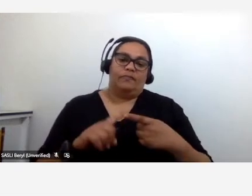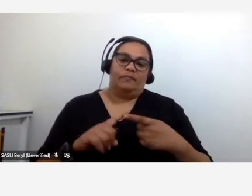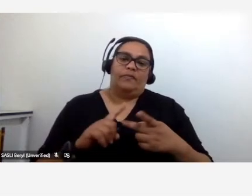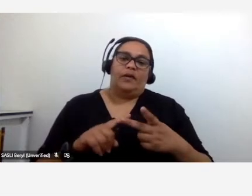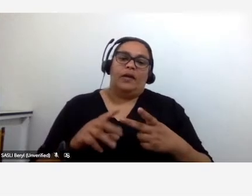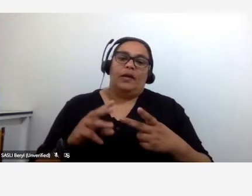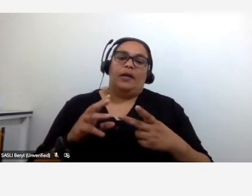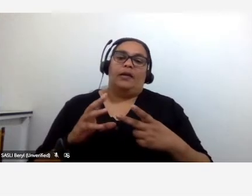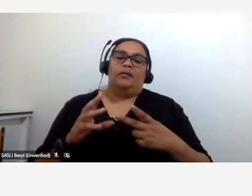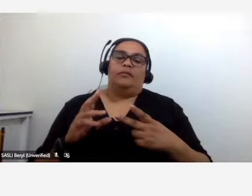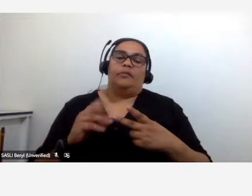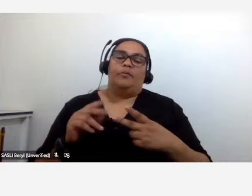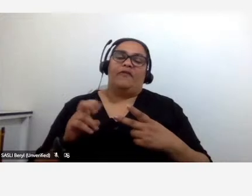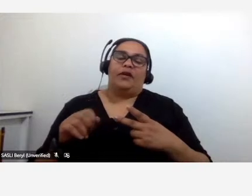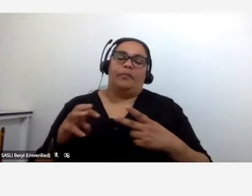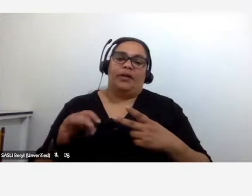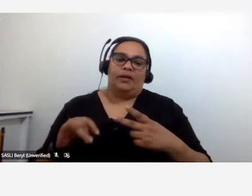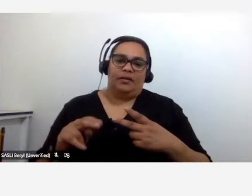Van Minnen.